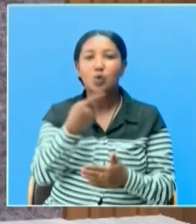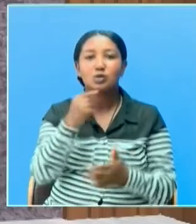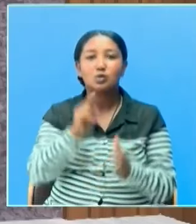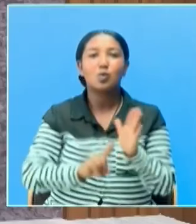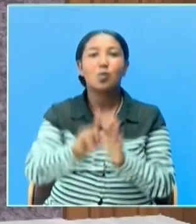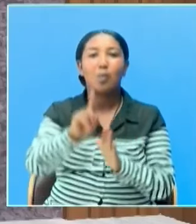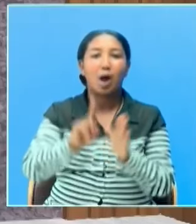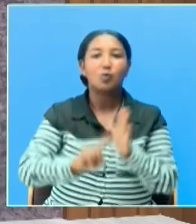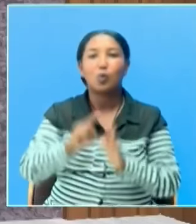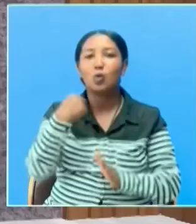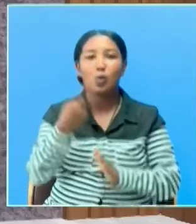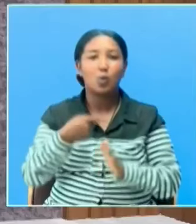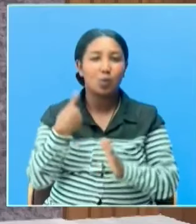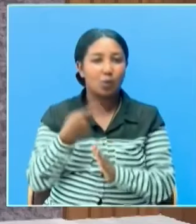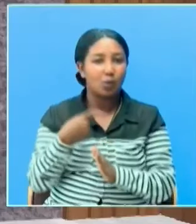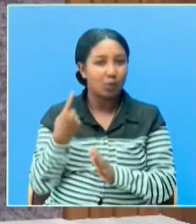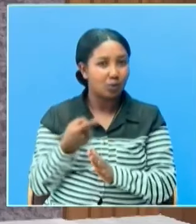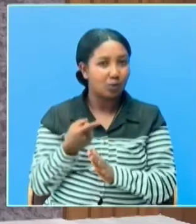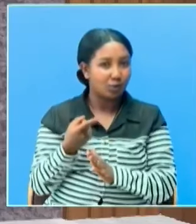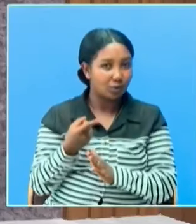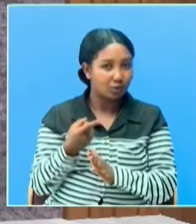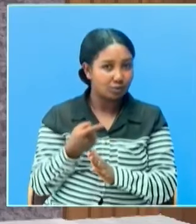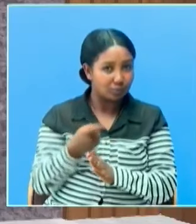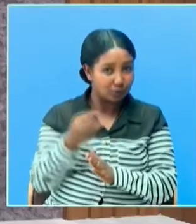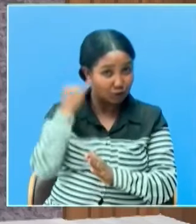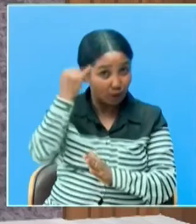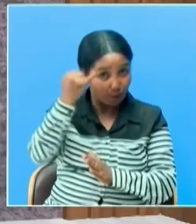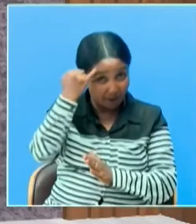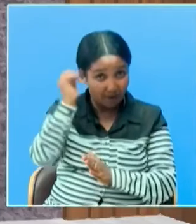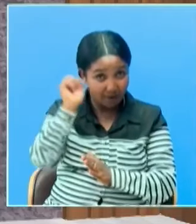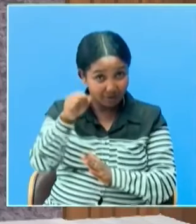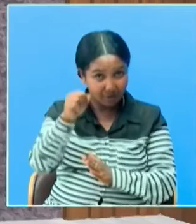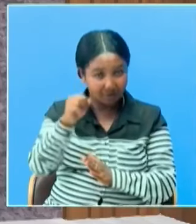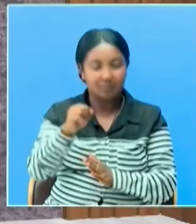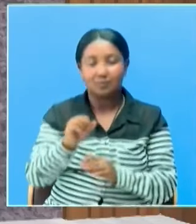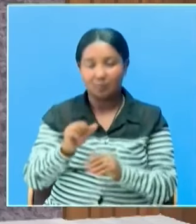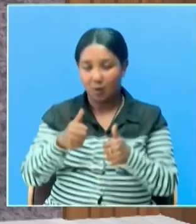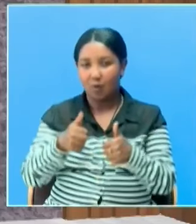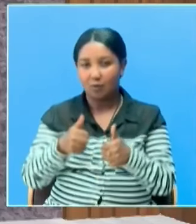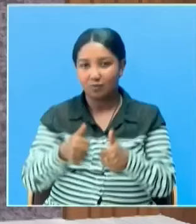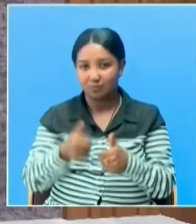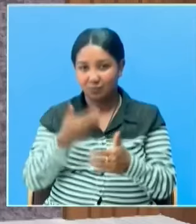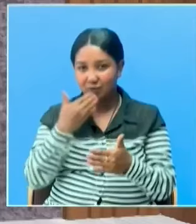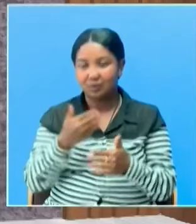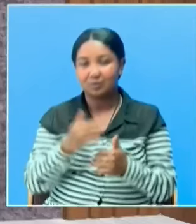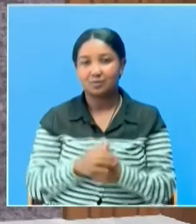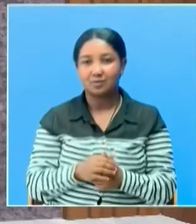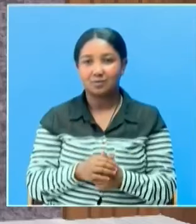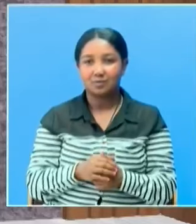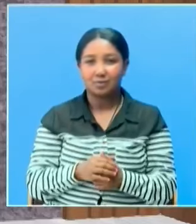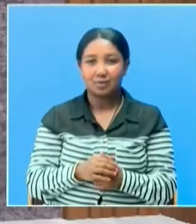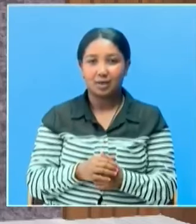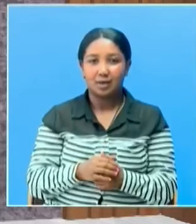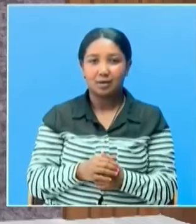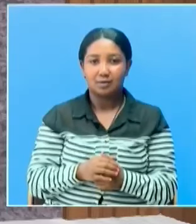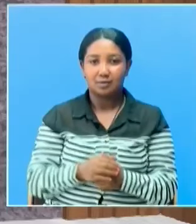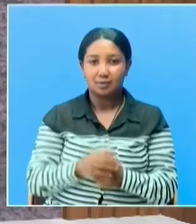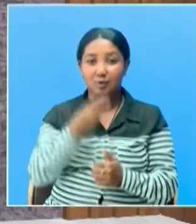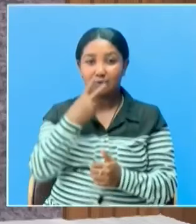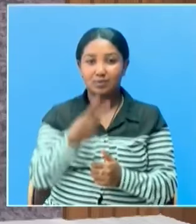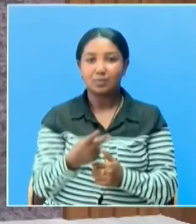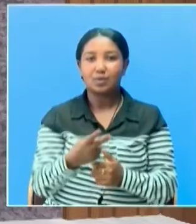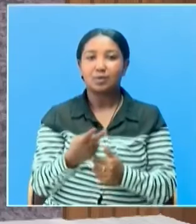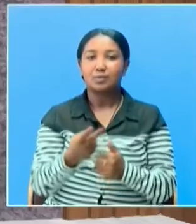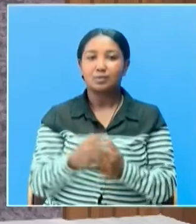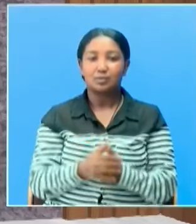taller? Yes? Jamal, yeah? So, come on here. We can use this structure to make